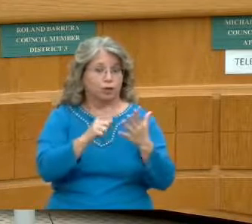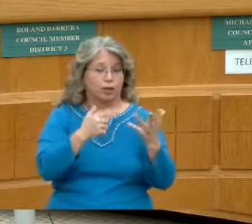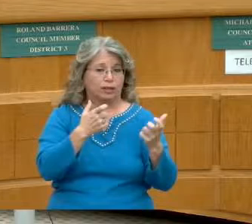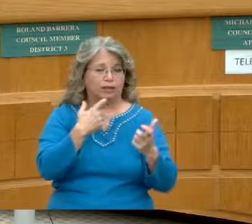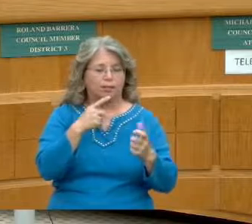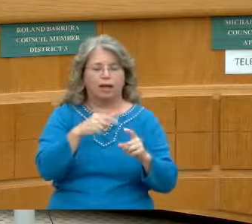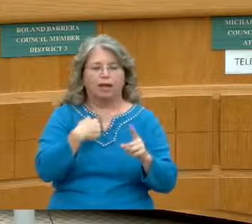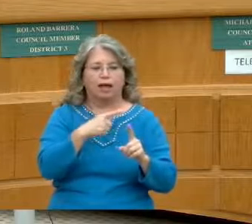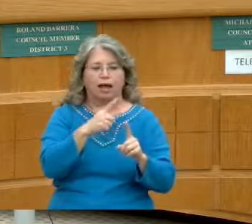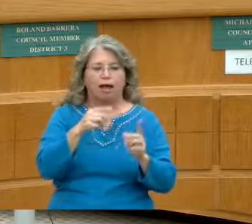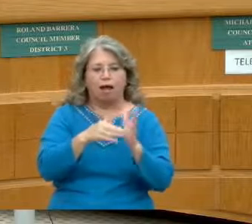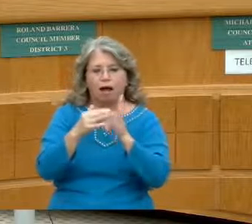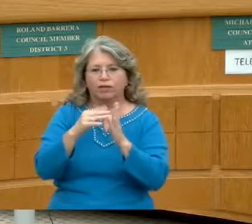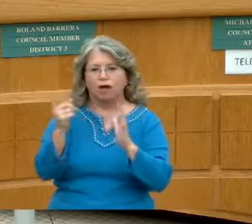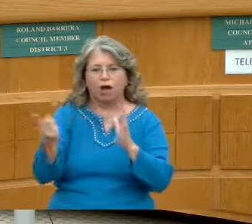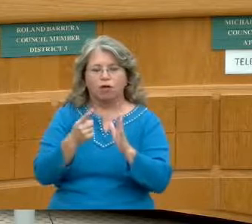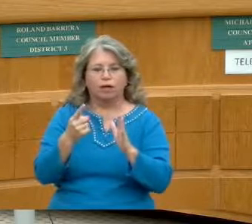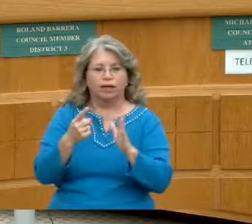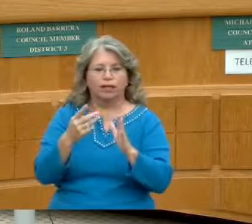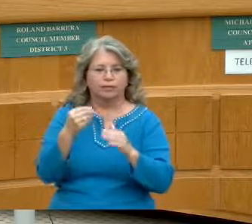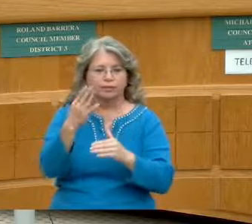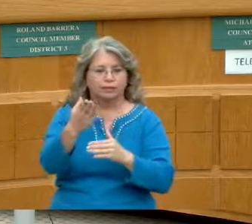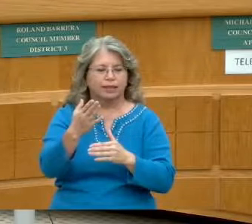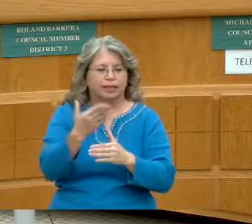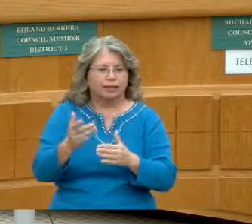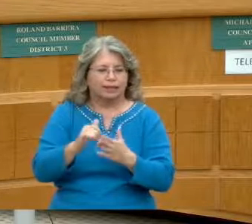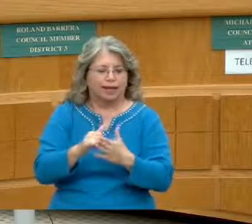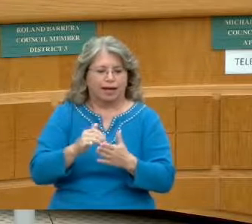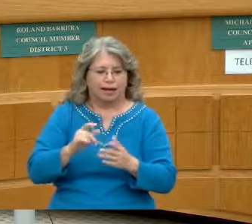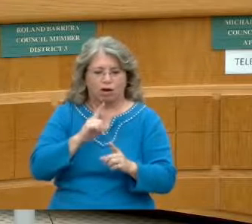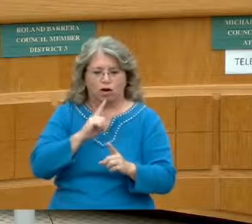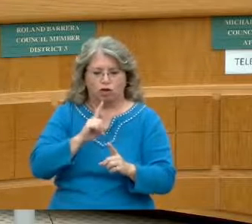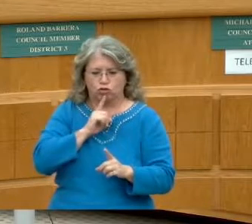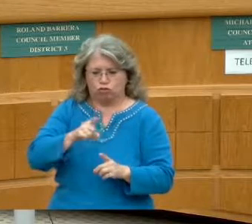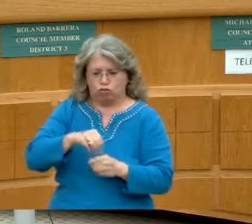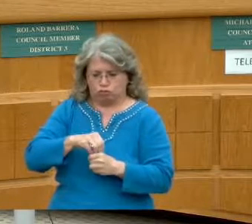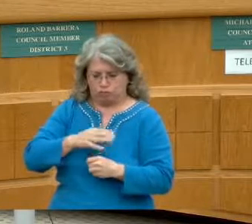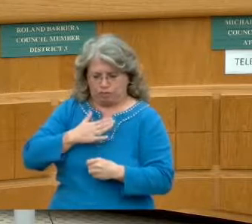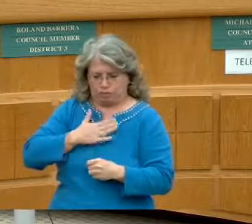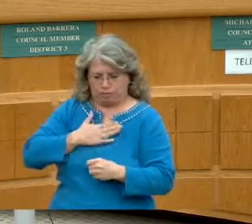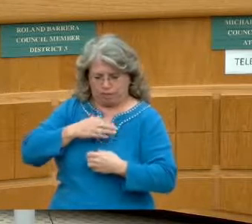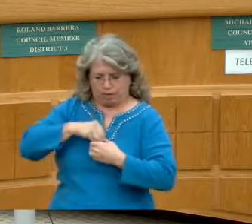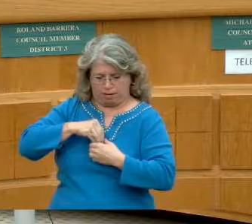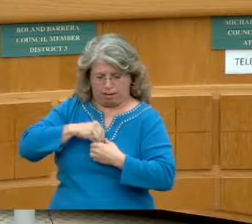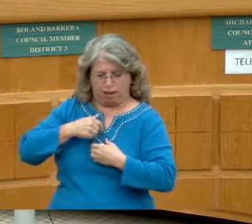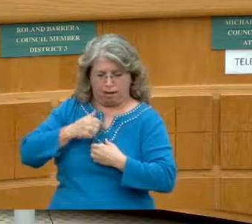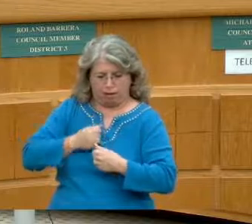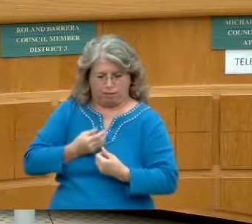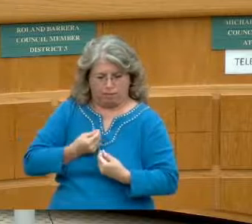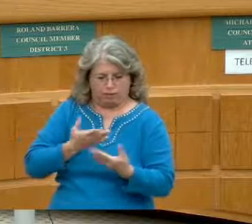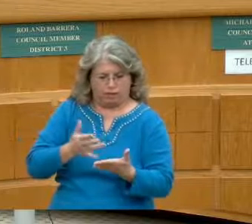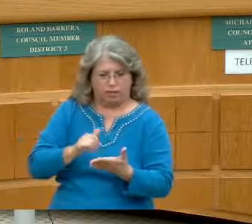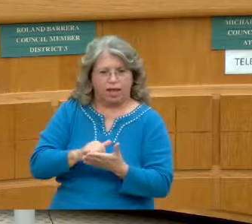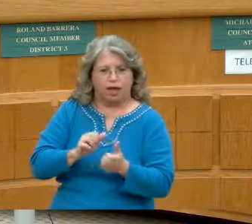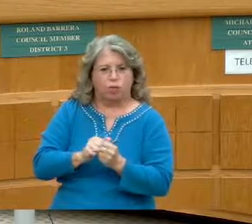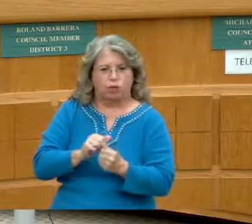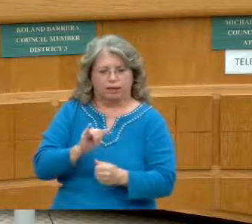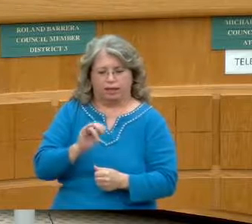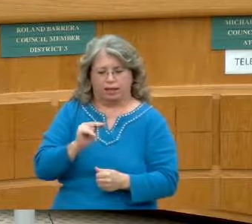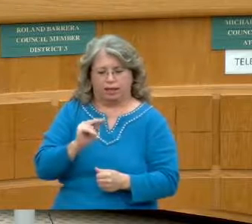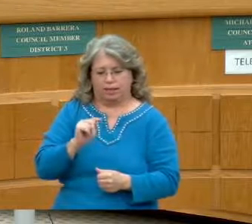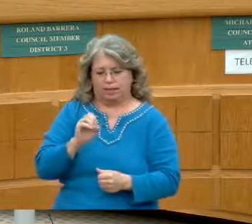true to me, because I know I can deliver them with that integrity, but I believe when I do that, that you hear me with